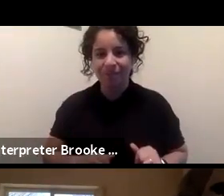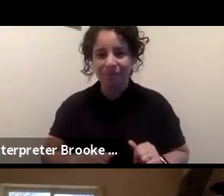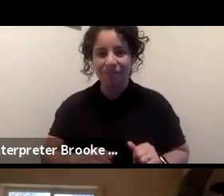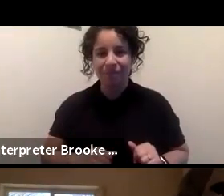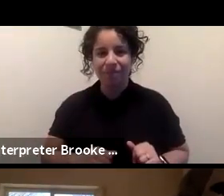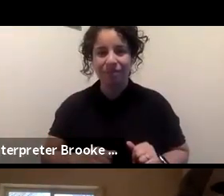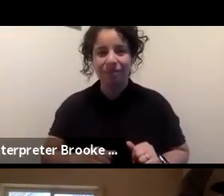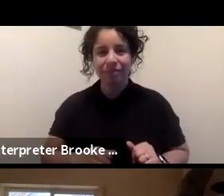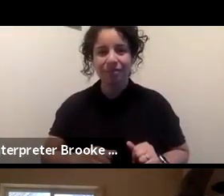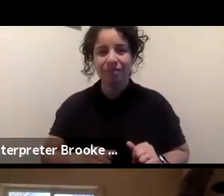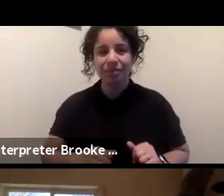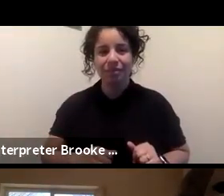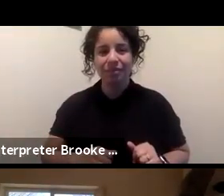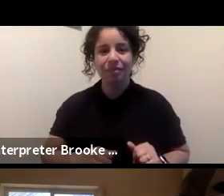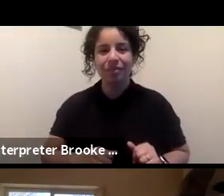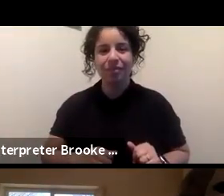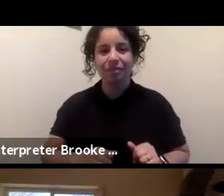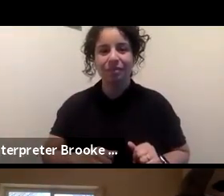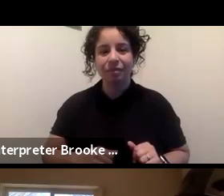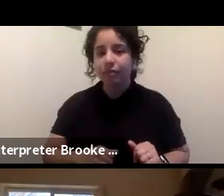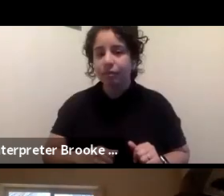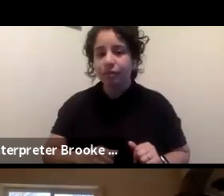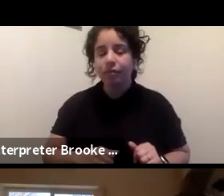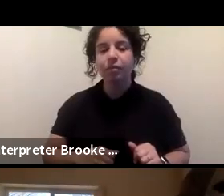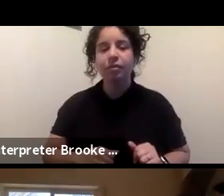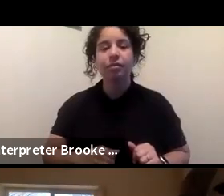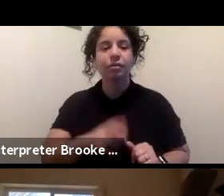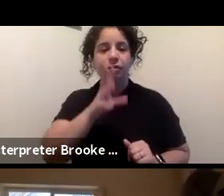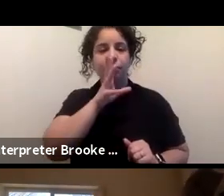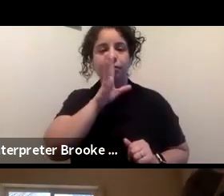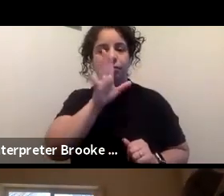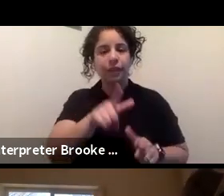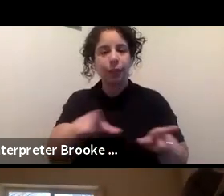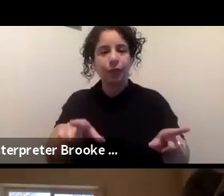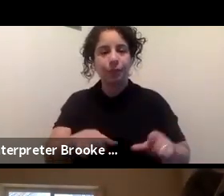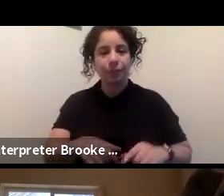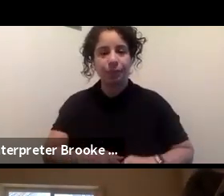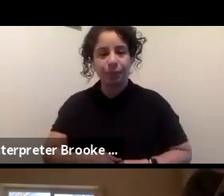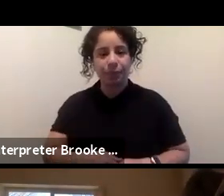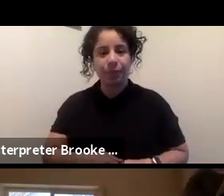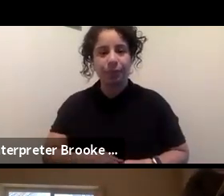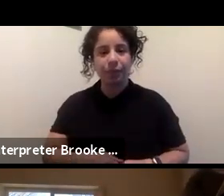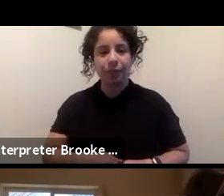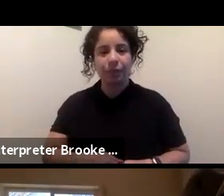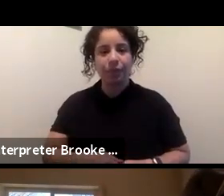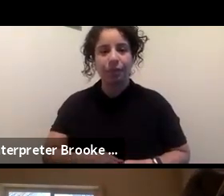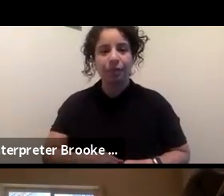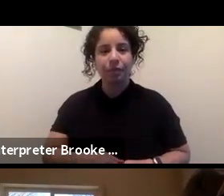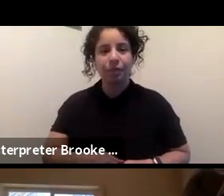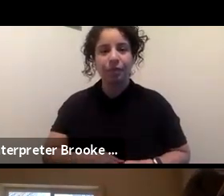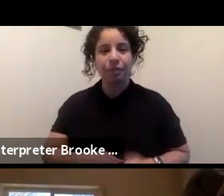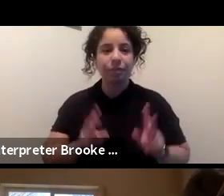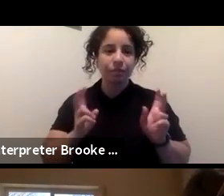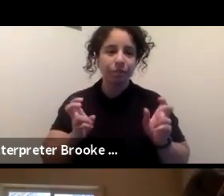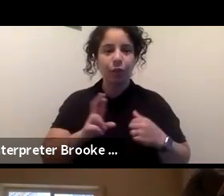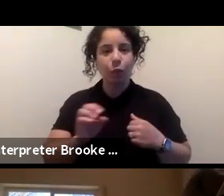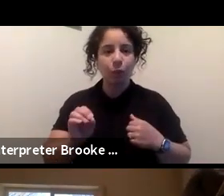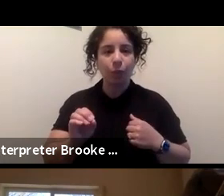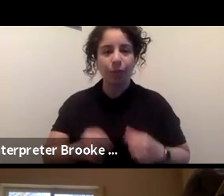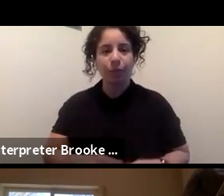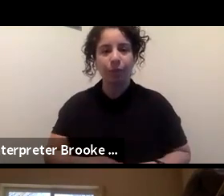Tanaka, Niatalas and George Warren, Yaniswara, Yang Katabare, Niat, Nitem, Ru, Yaksuna, Wanda George Warren,